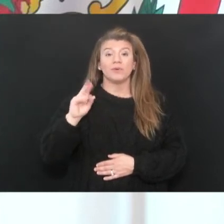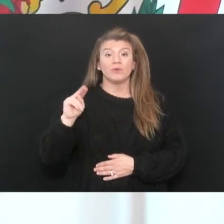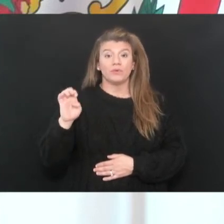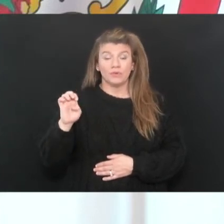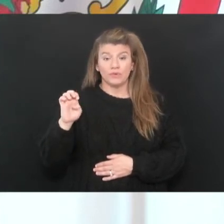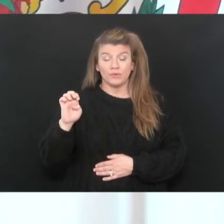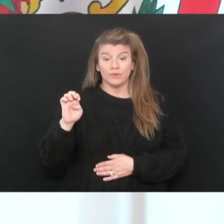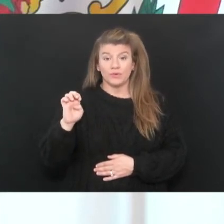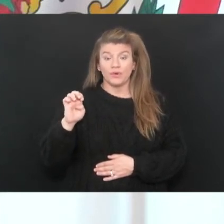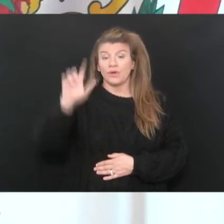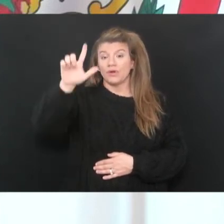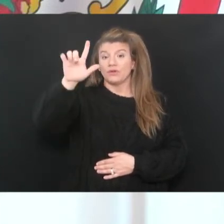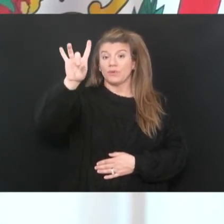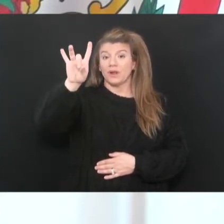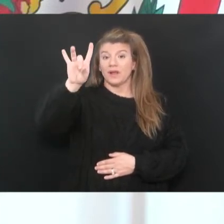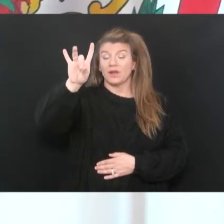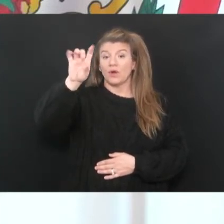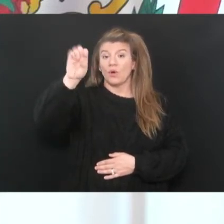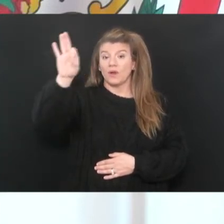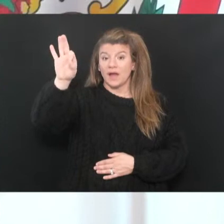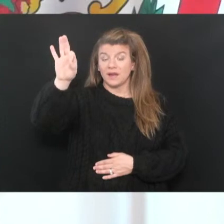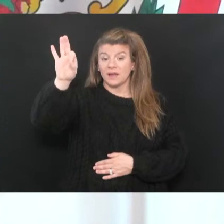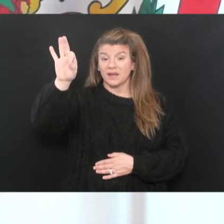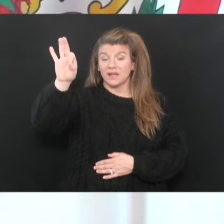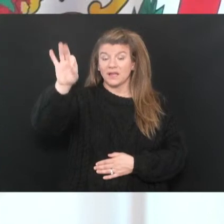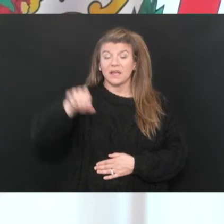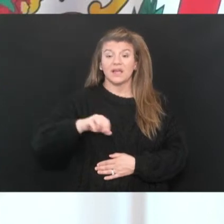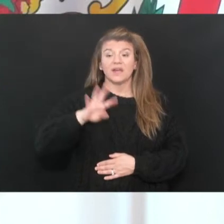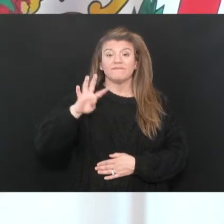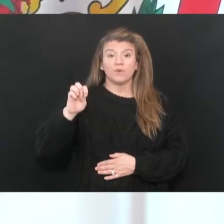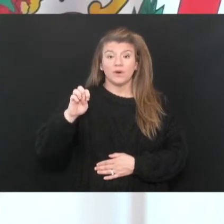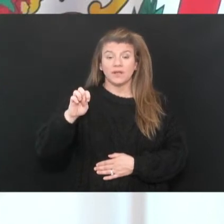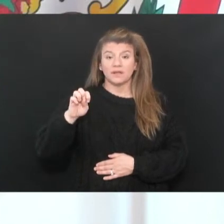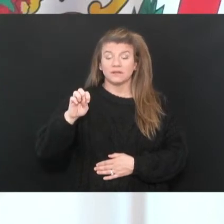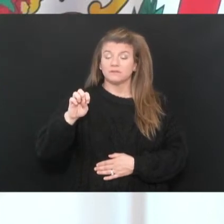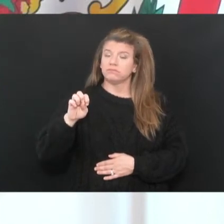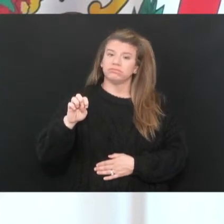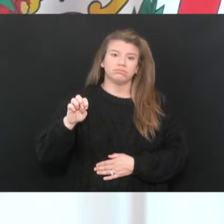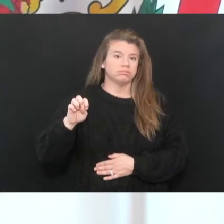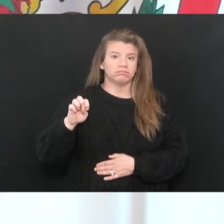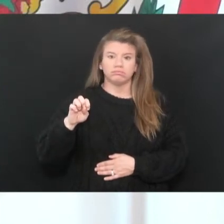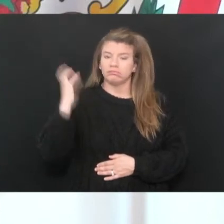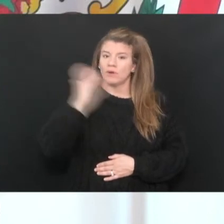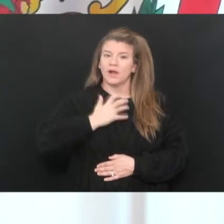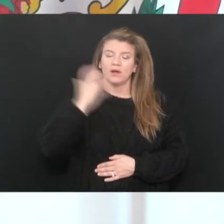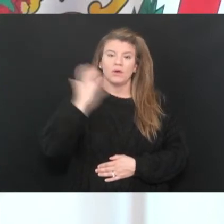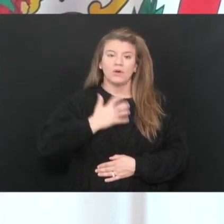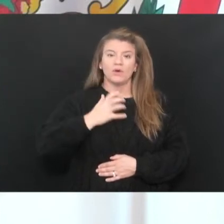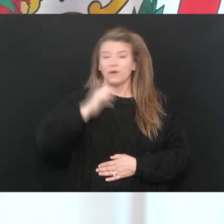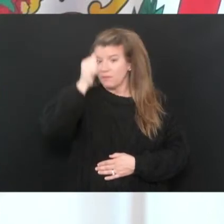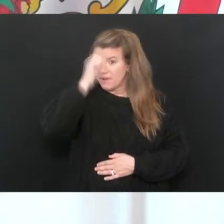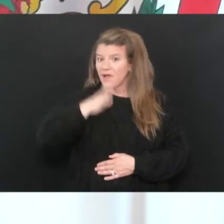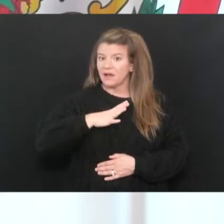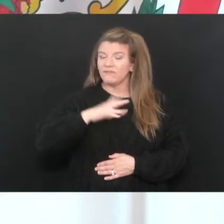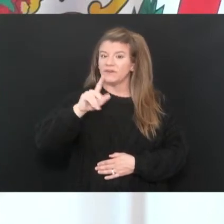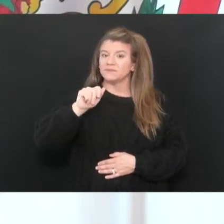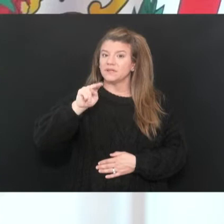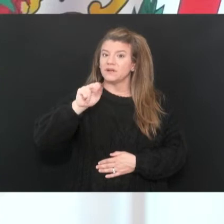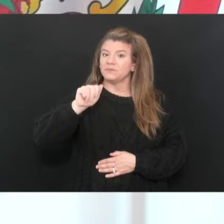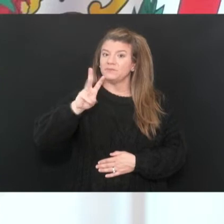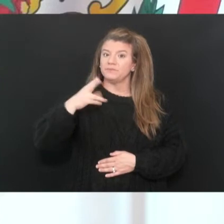County. Our 2,809th death, a 40-year-old male from Kanawha